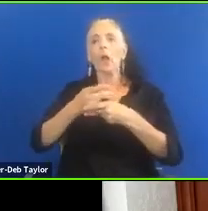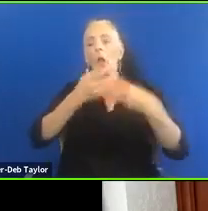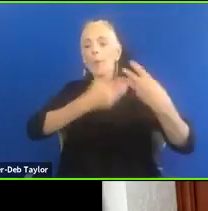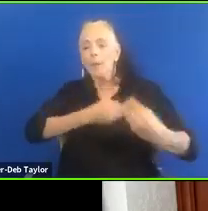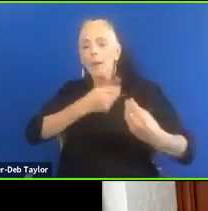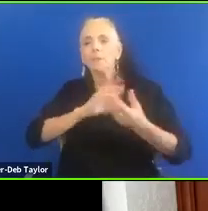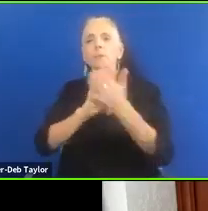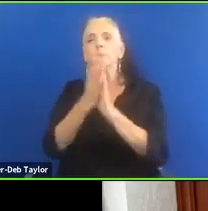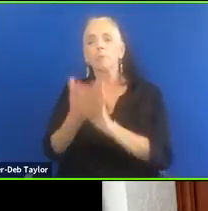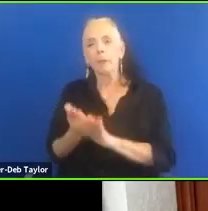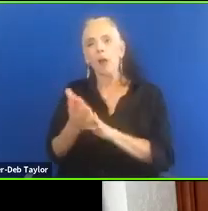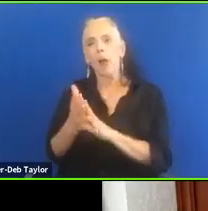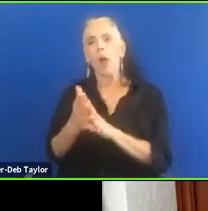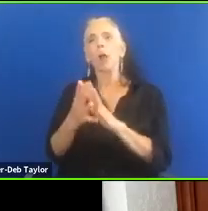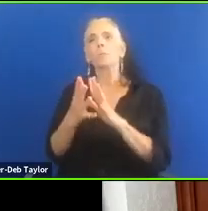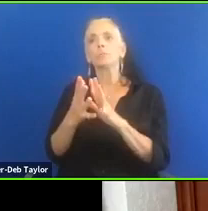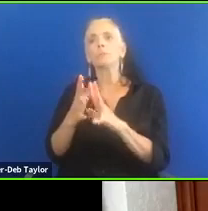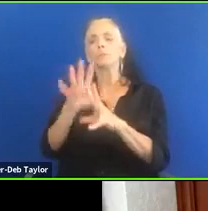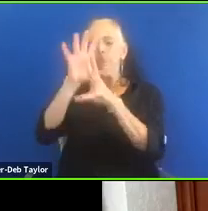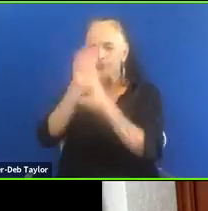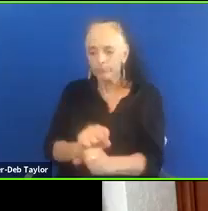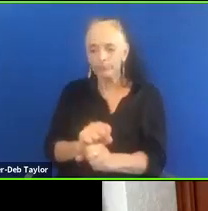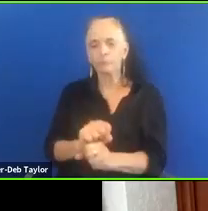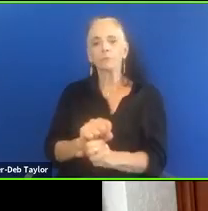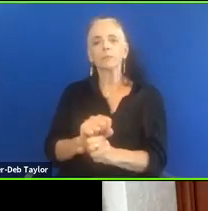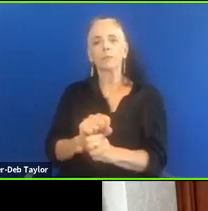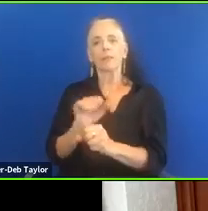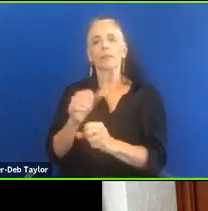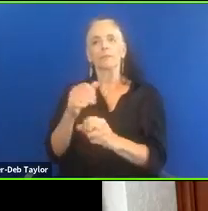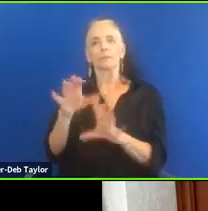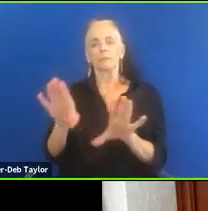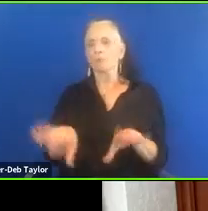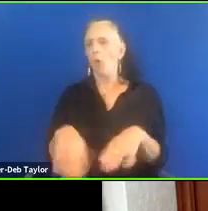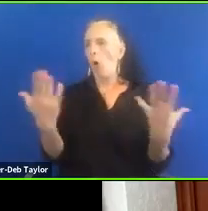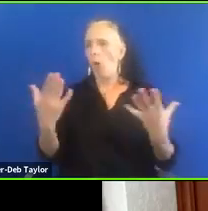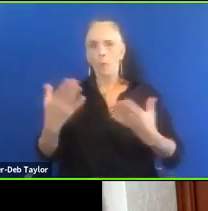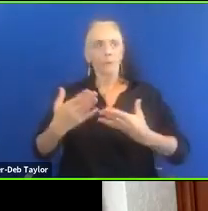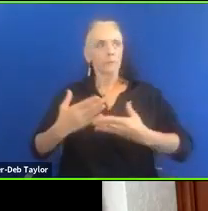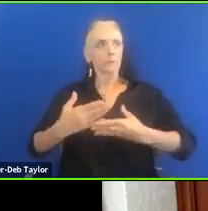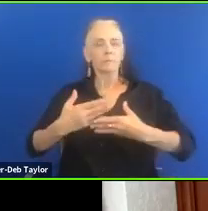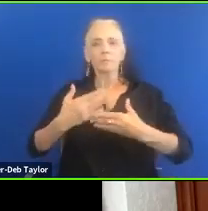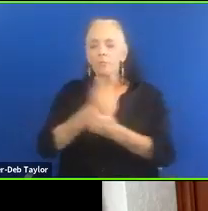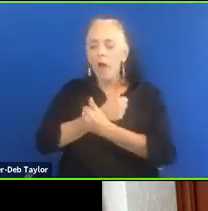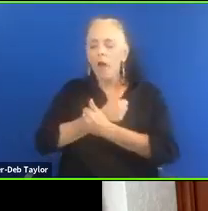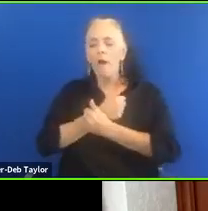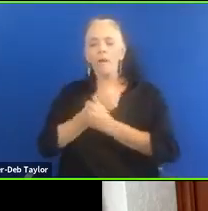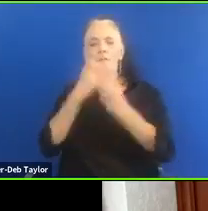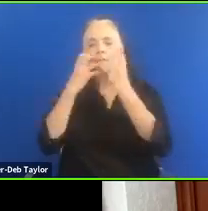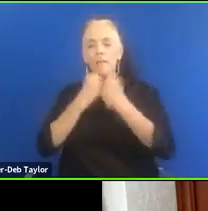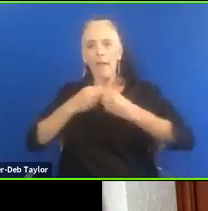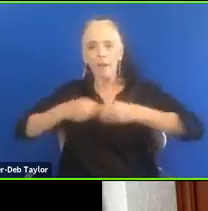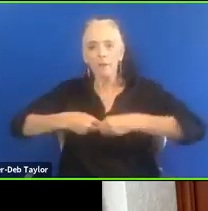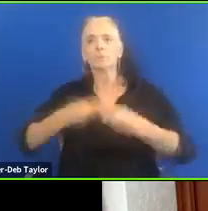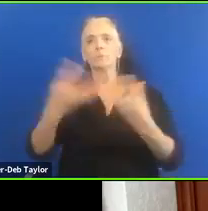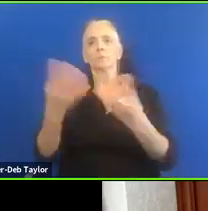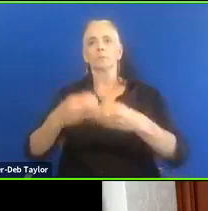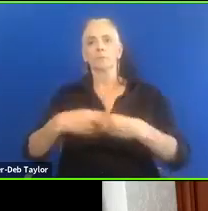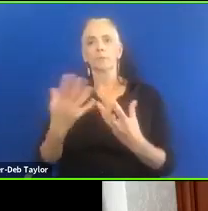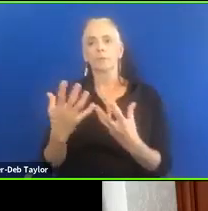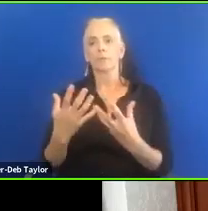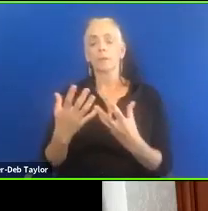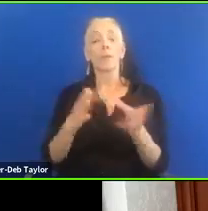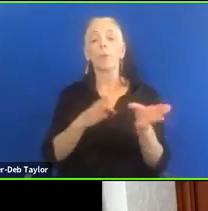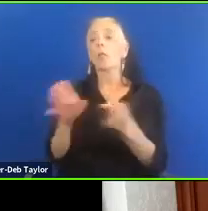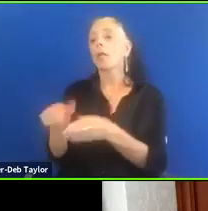public manifestation of love and care. It is all the people that I see around me who are caring about the soil